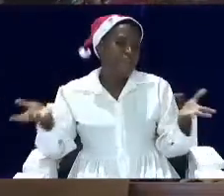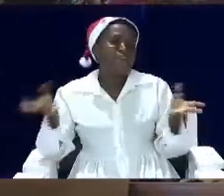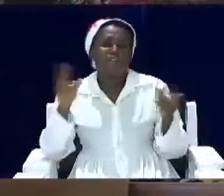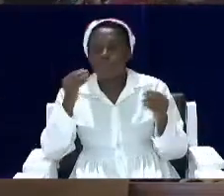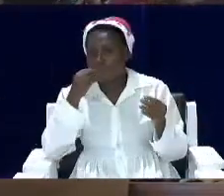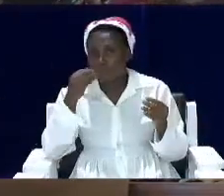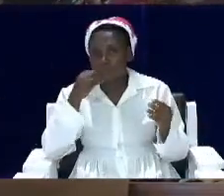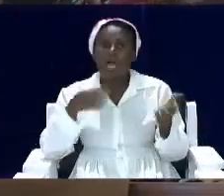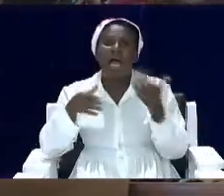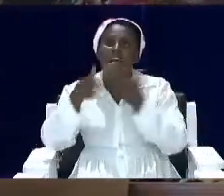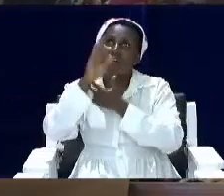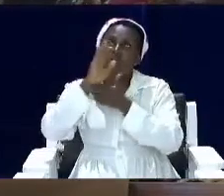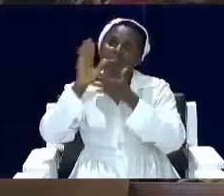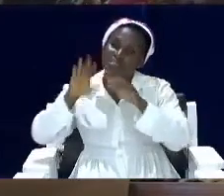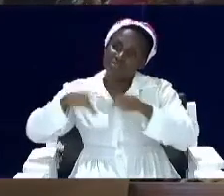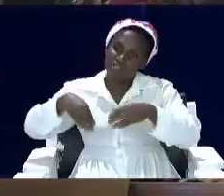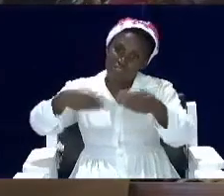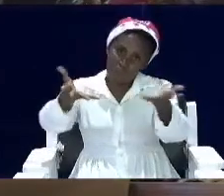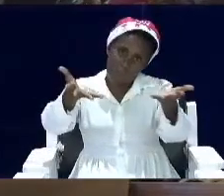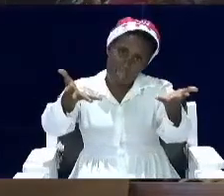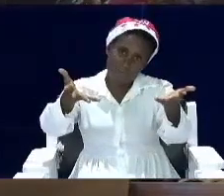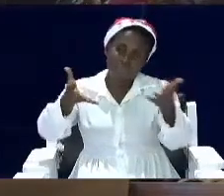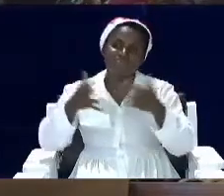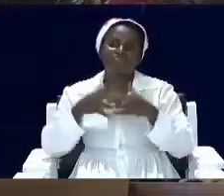And God supplied.